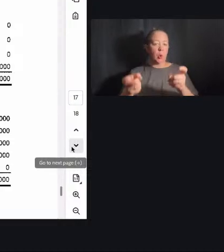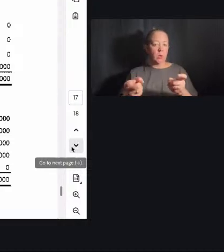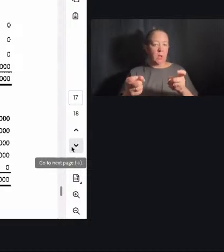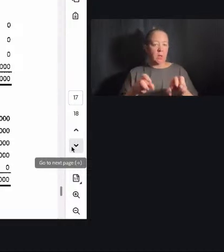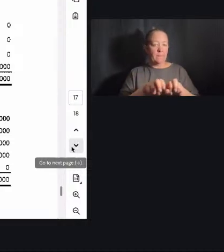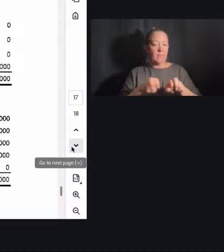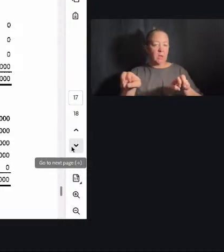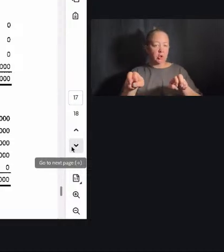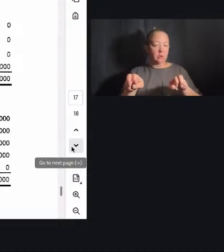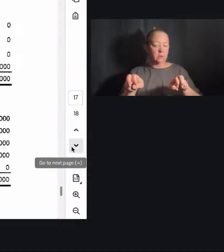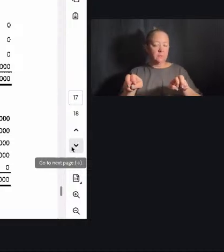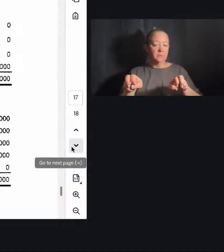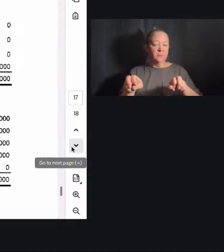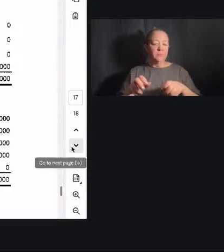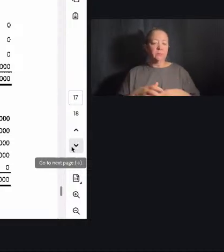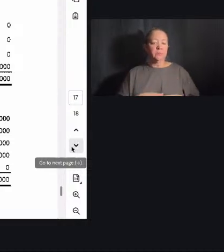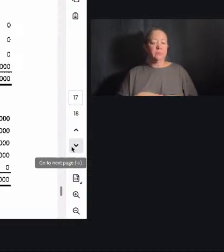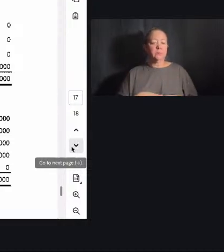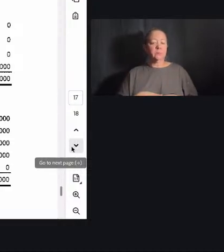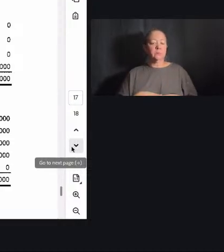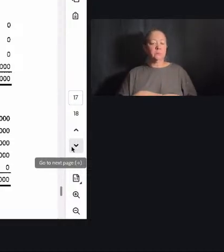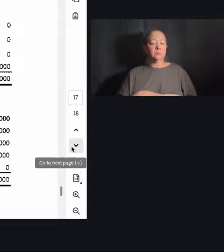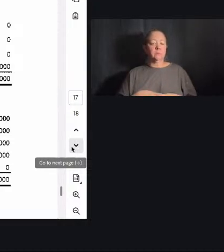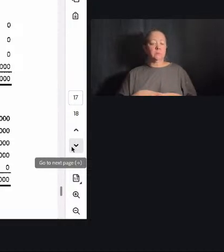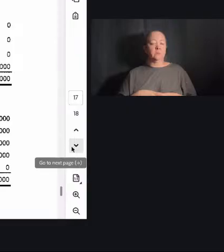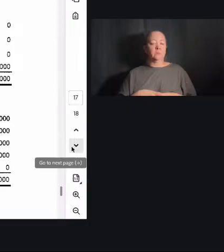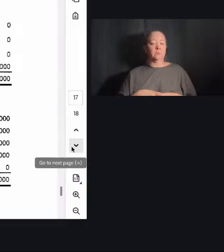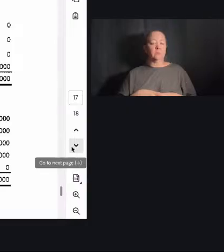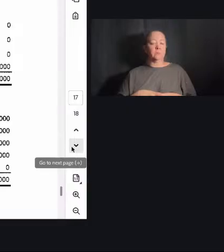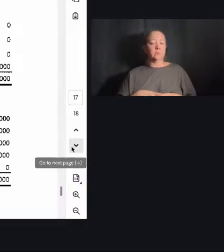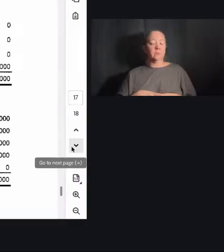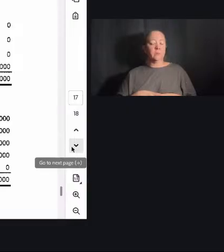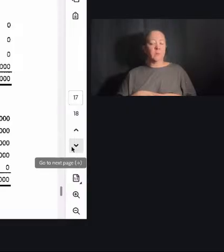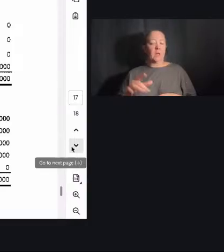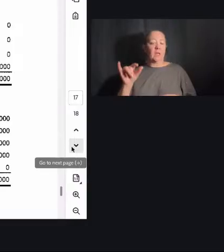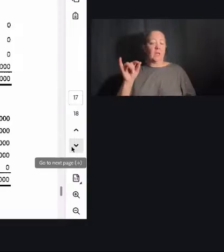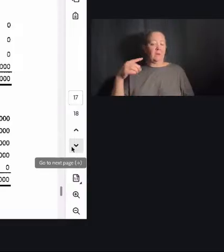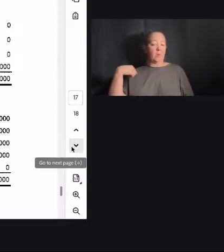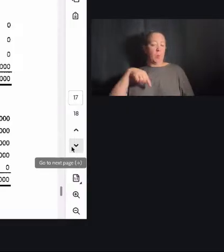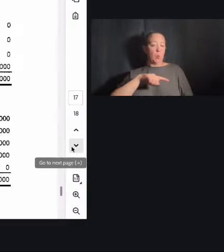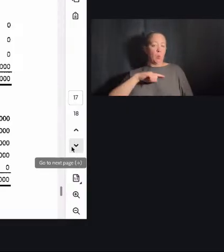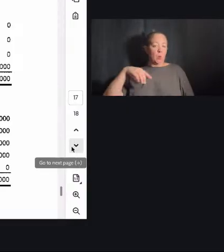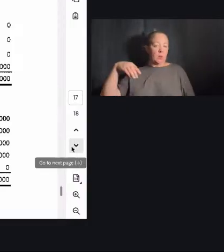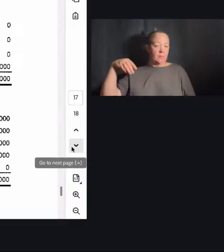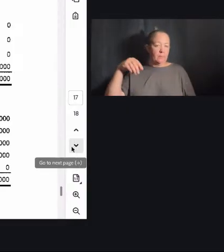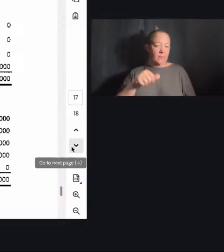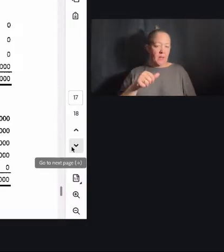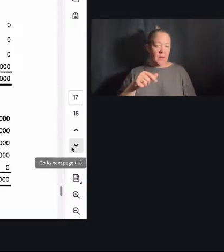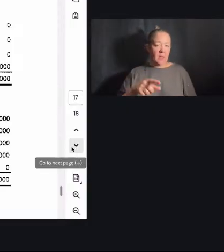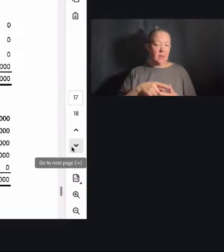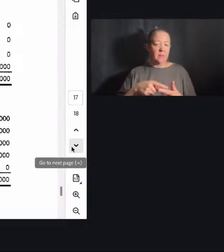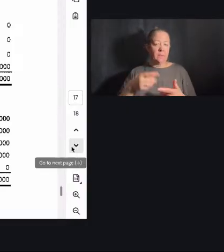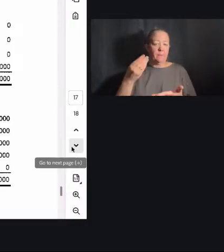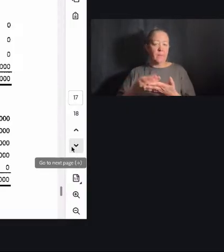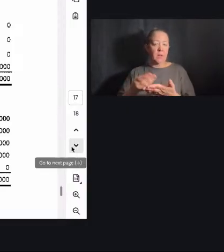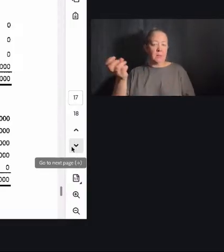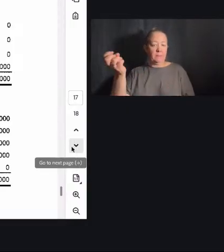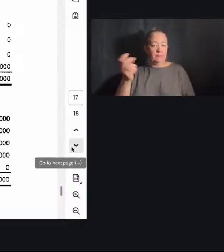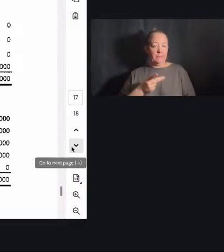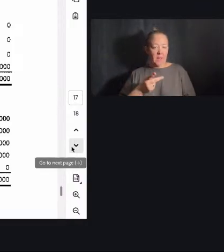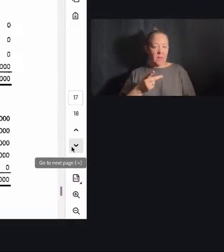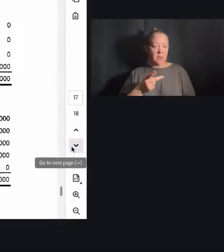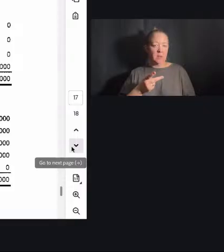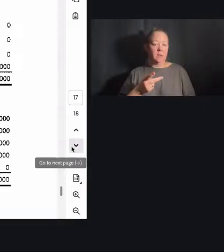we've changed this up where they paid for it last time, but if we pay for it and they reimburse us, it doesn't come into